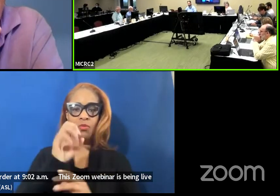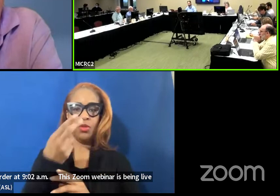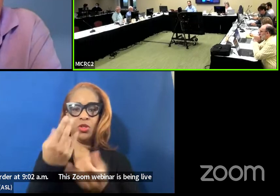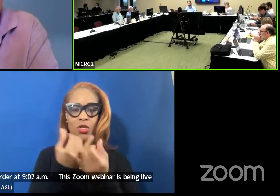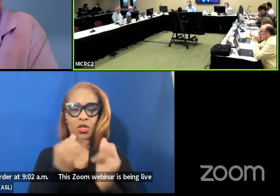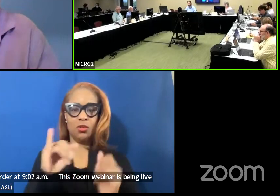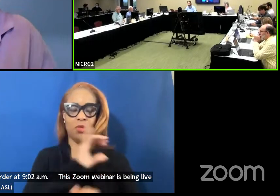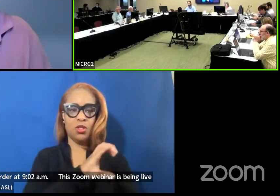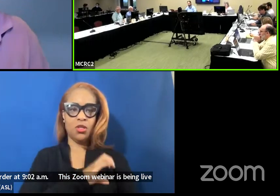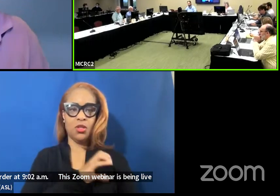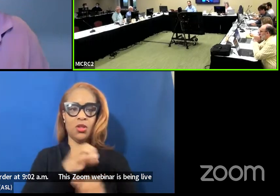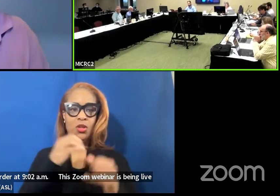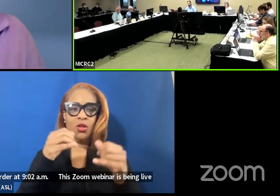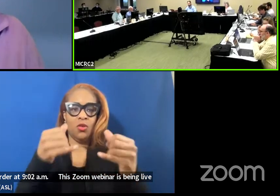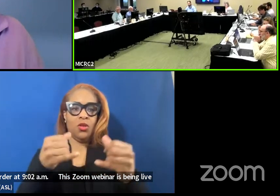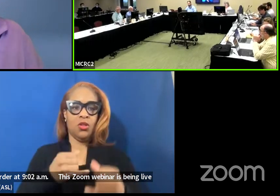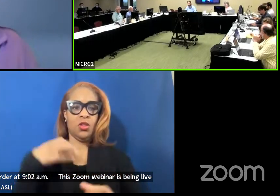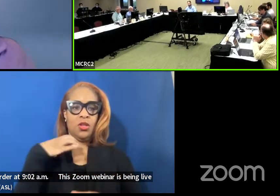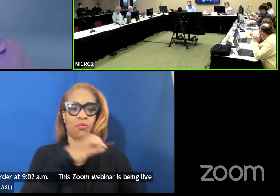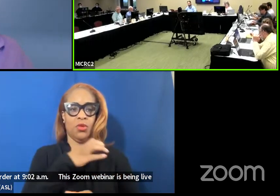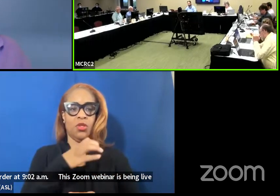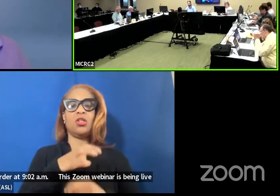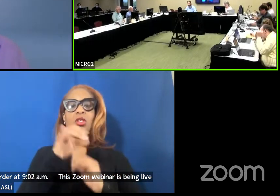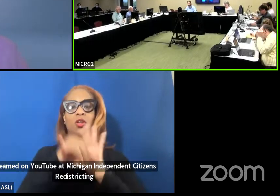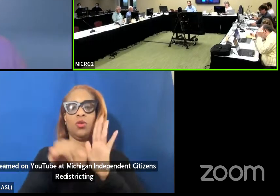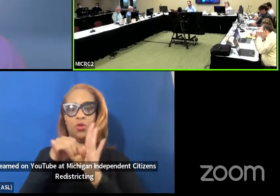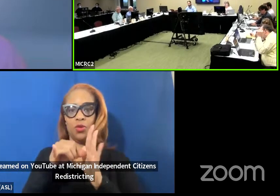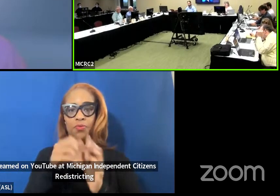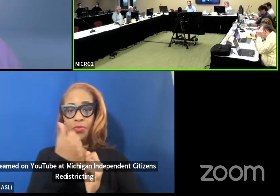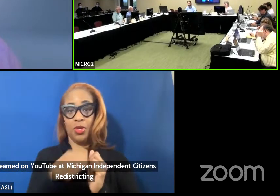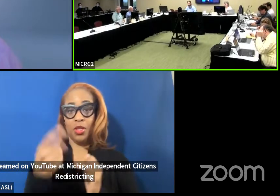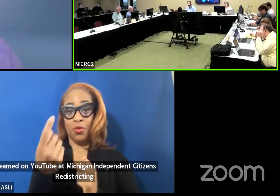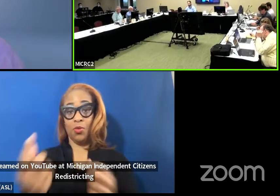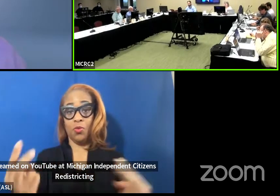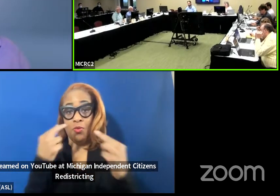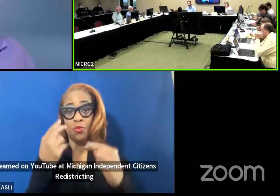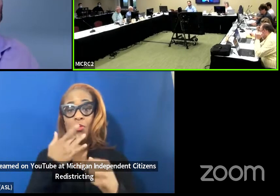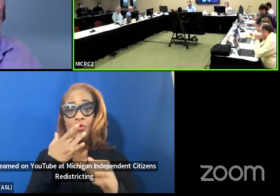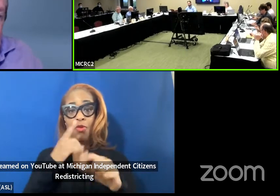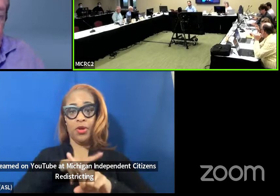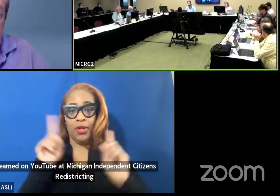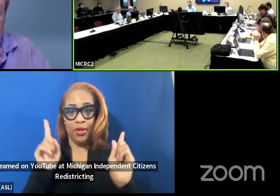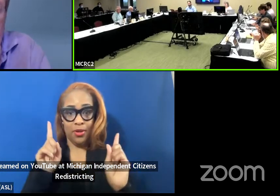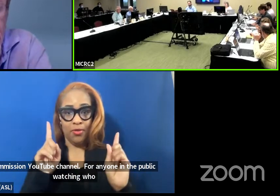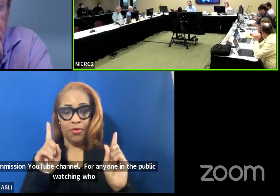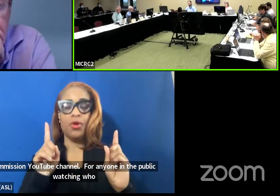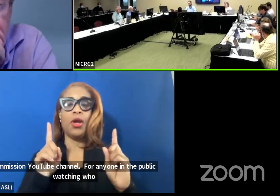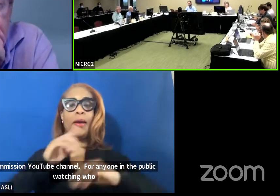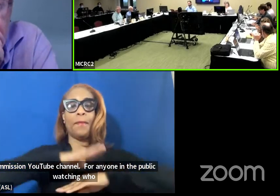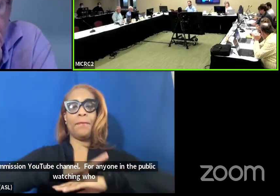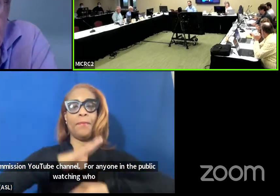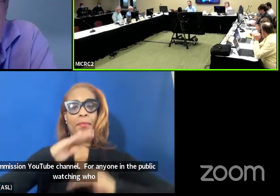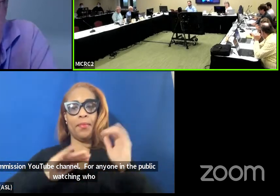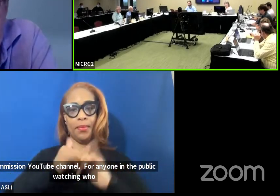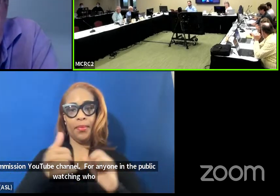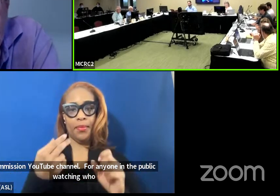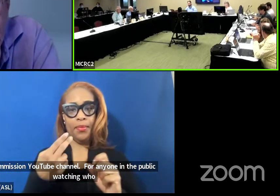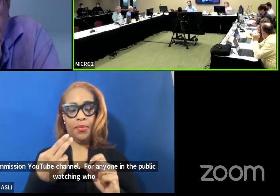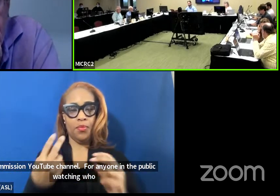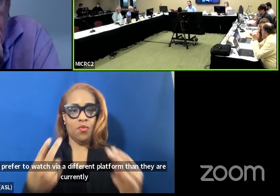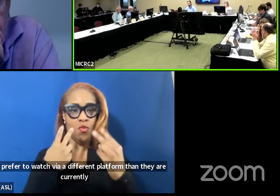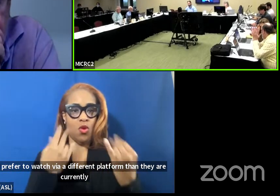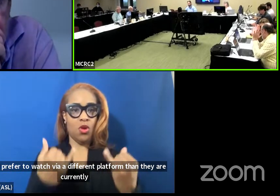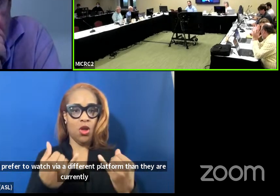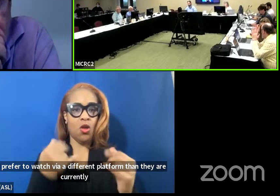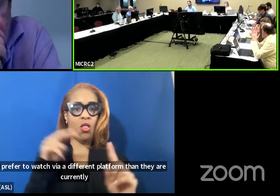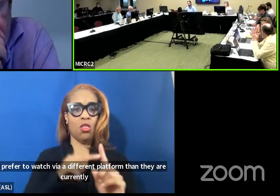citizens redistricting commission youtube channel for anyone in the public watching who would prefer to watch via a different platform than they are currently using please visit